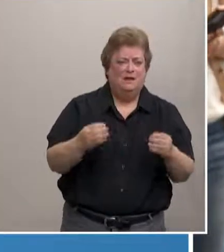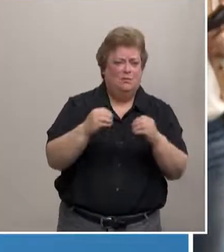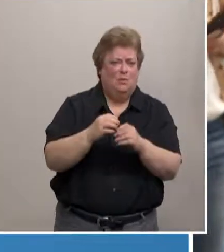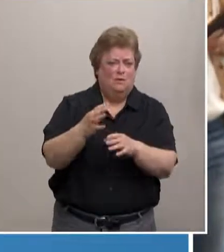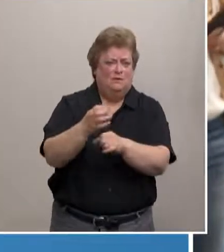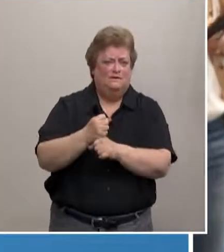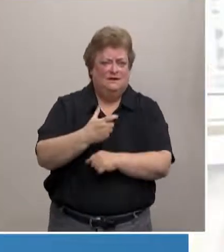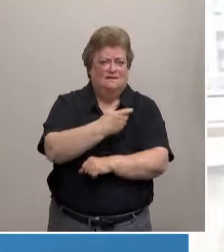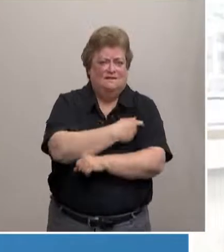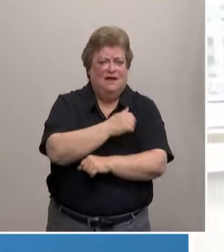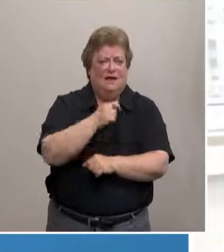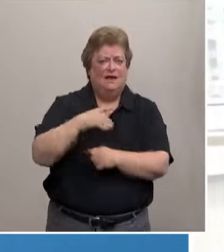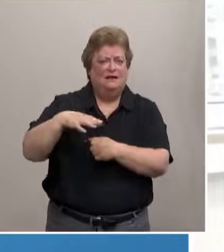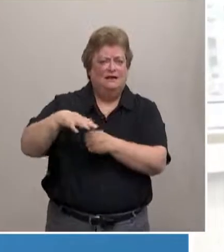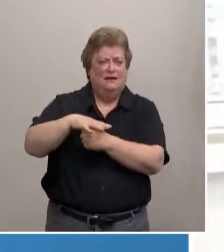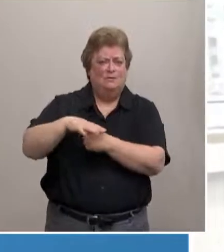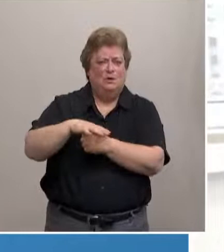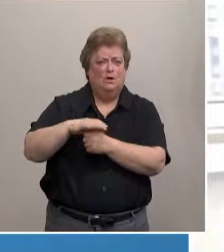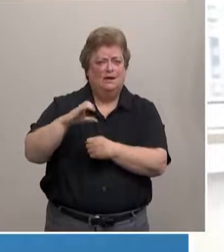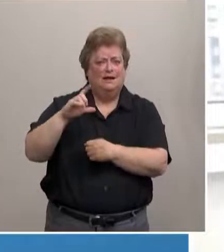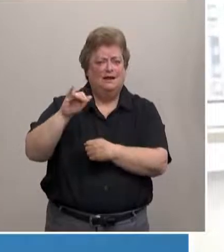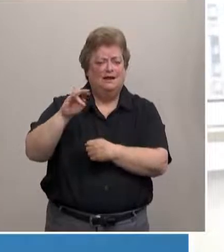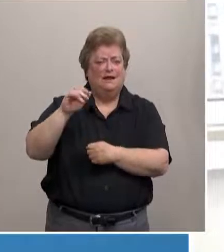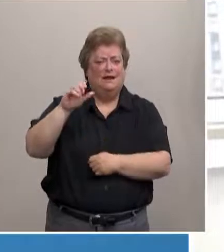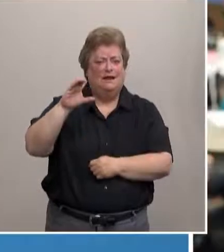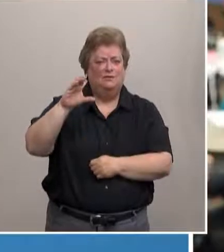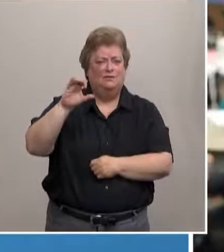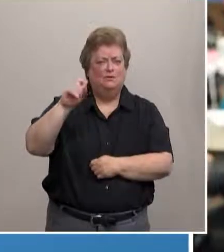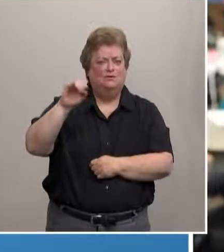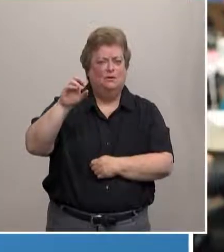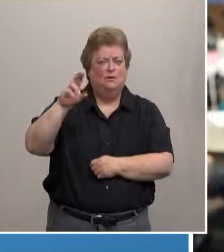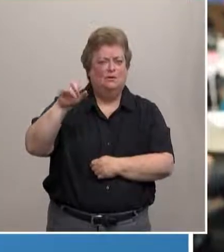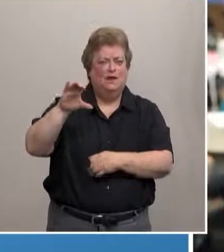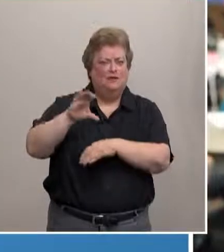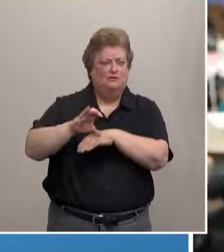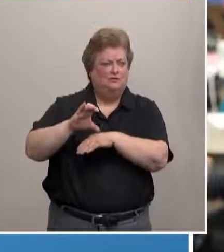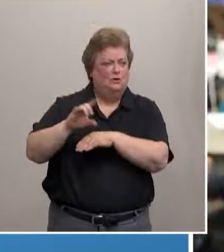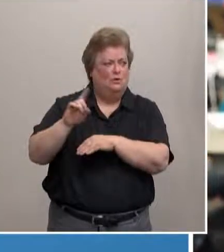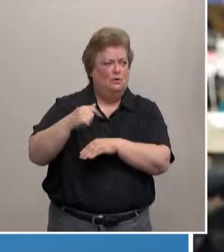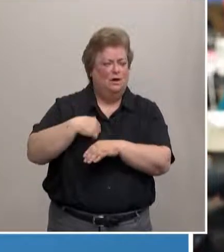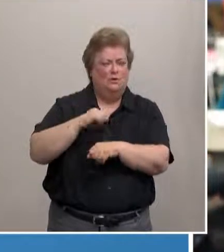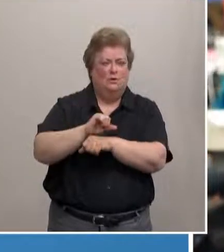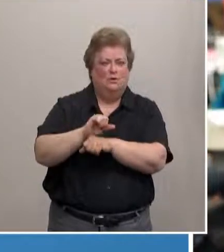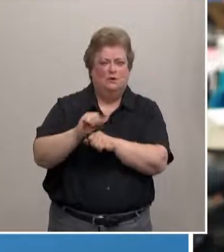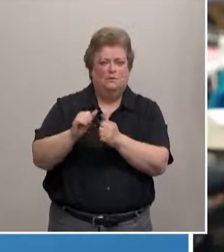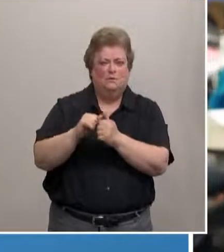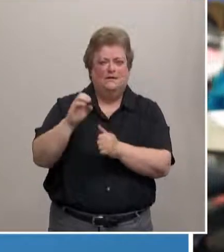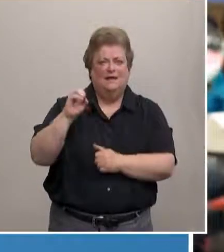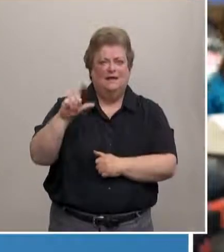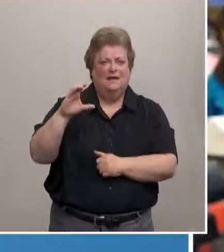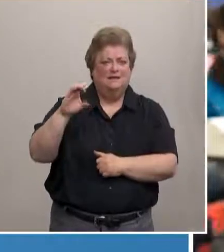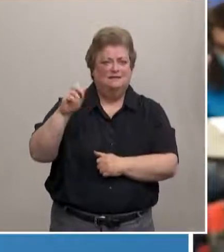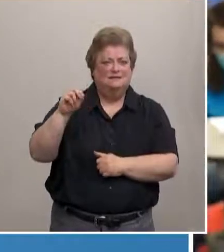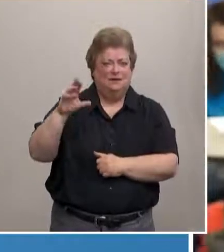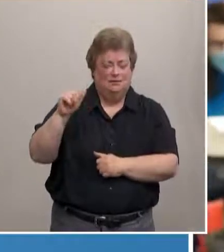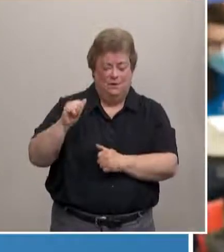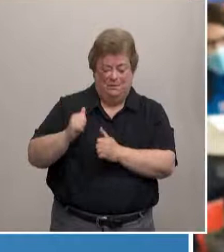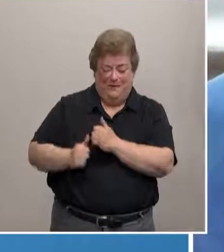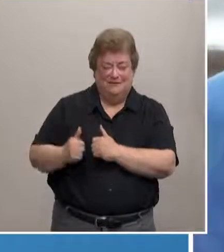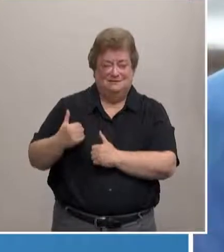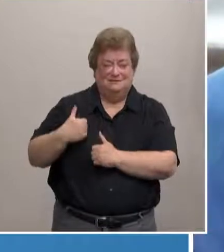the vaccine at the neighborhood clinic at Cristo Rey Church, where we partnered with El Centro this past